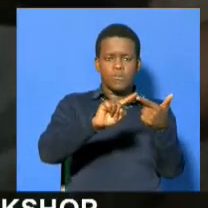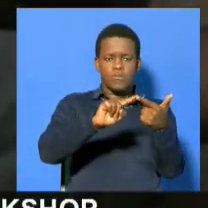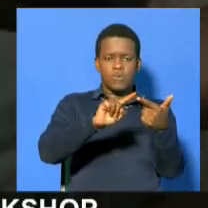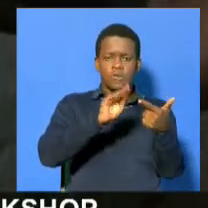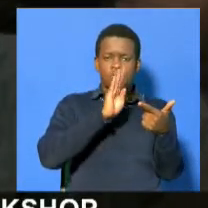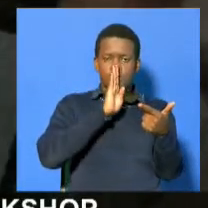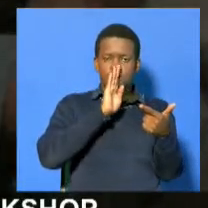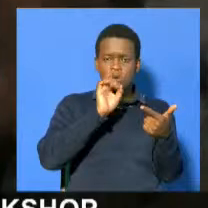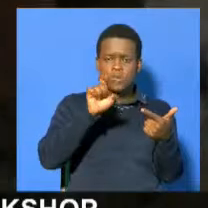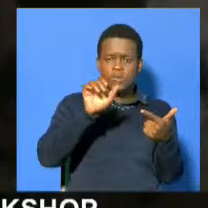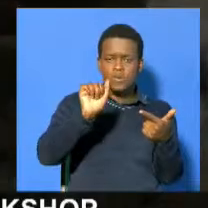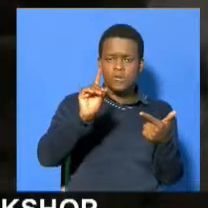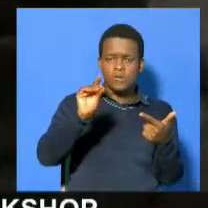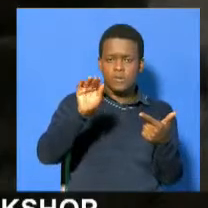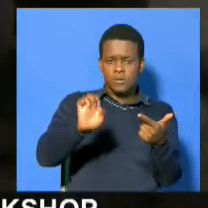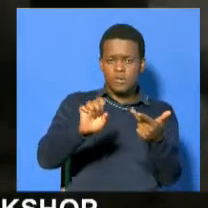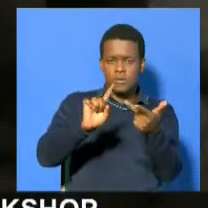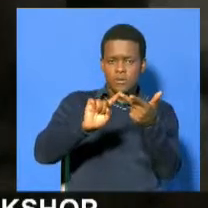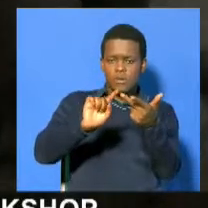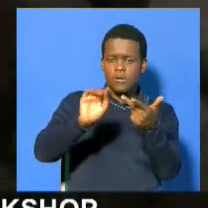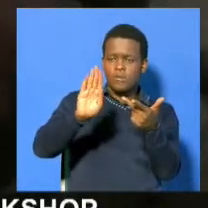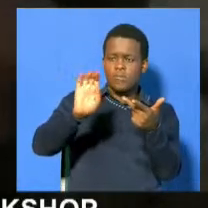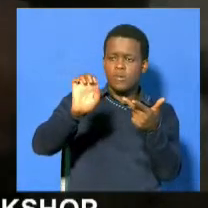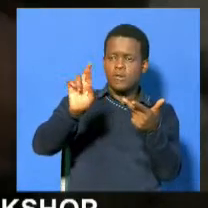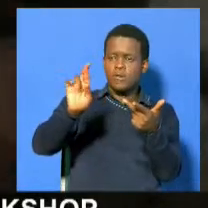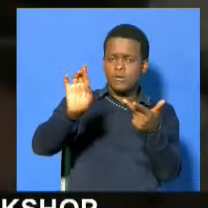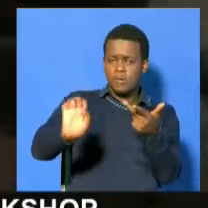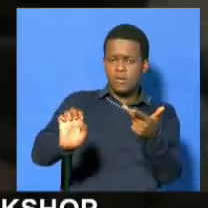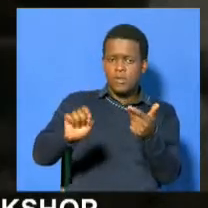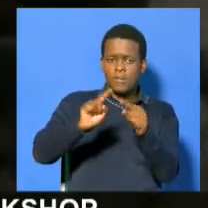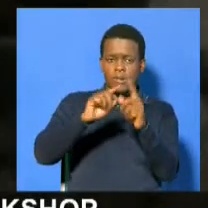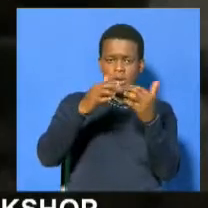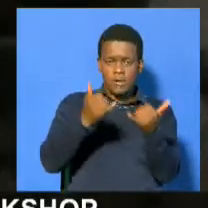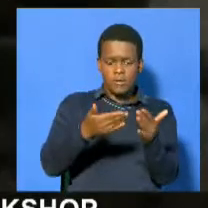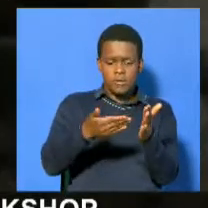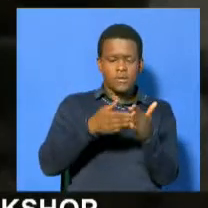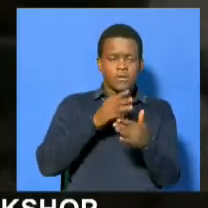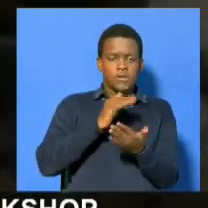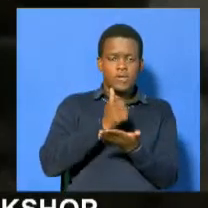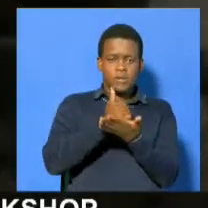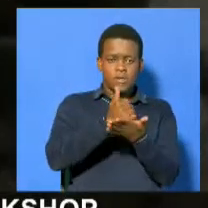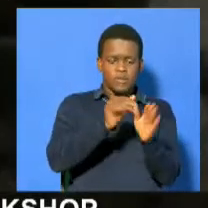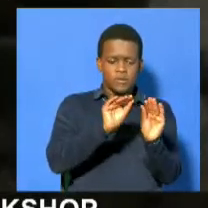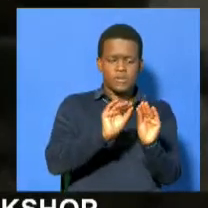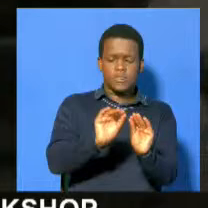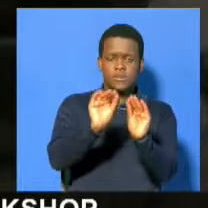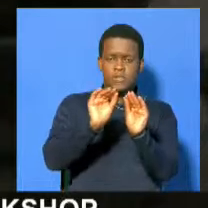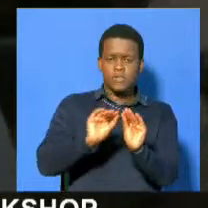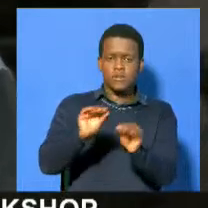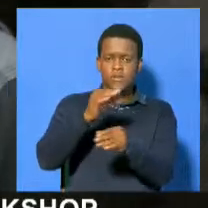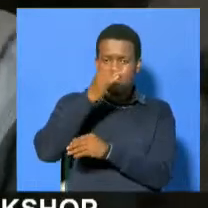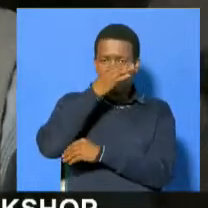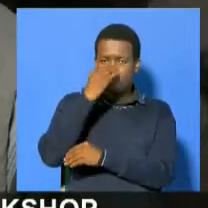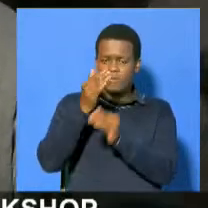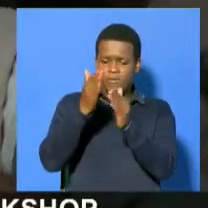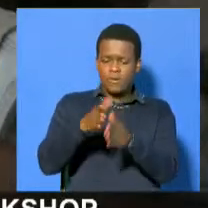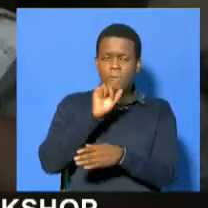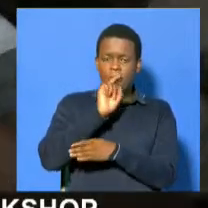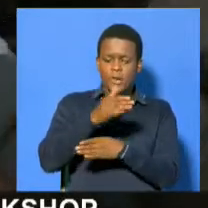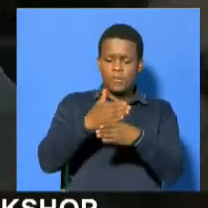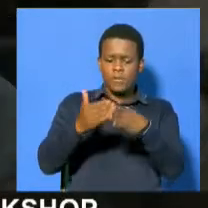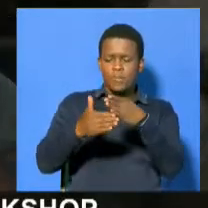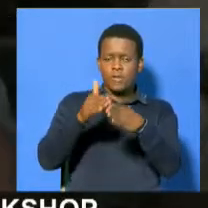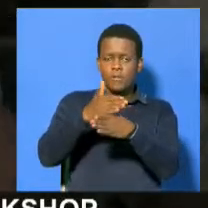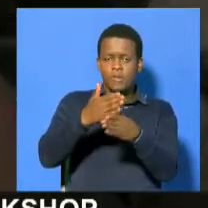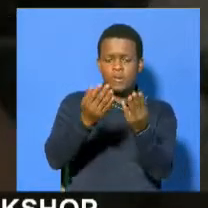New Qadi le ka Bereka e le gore ya go ruta di farmara gore yana ra ge masaka a ile